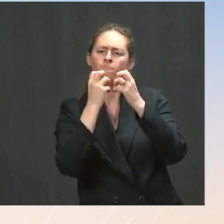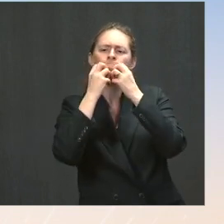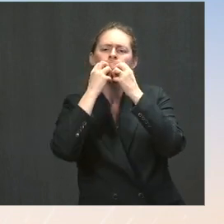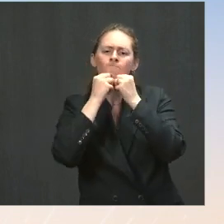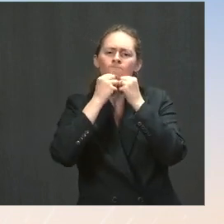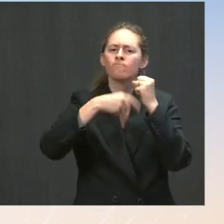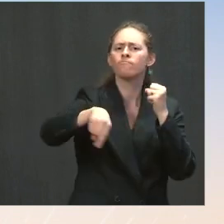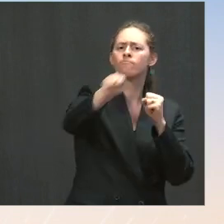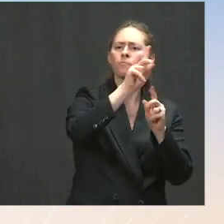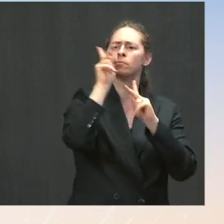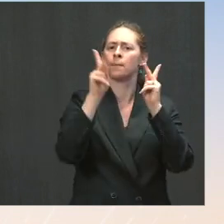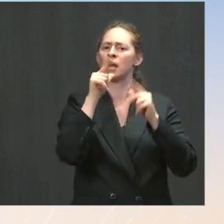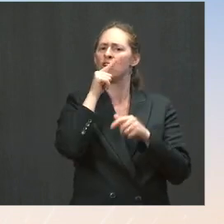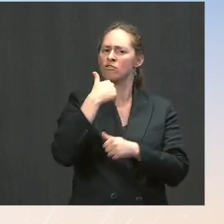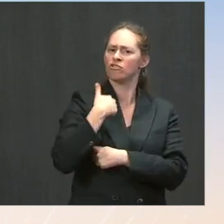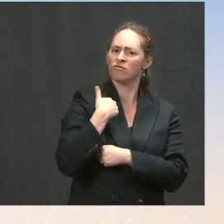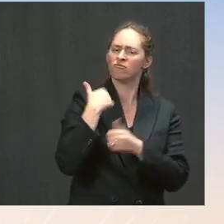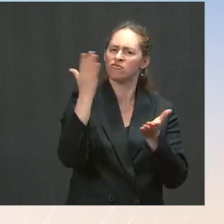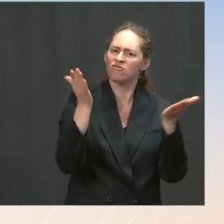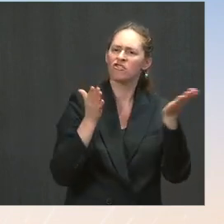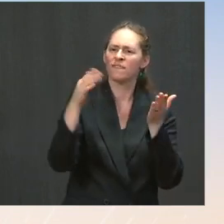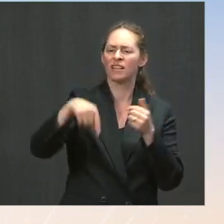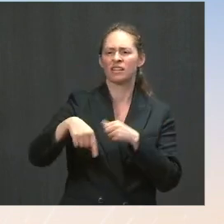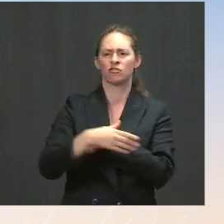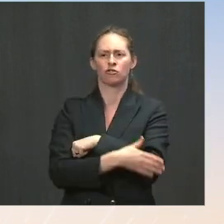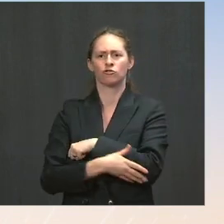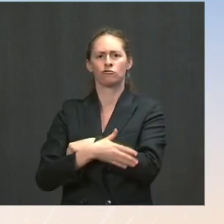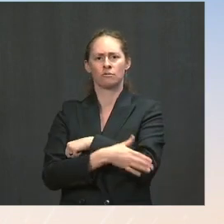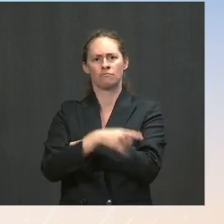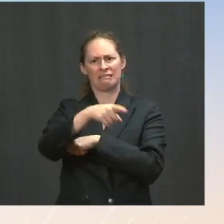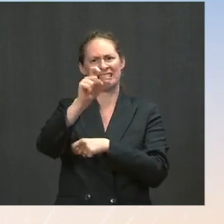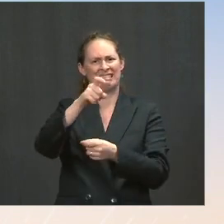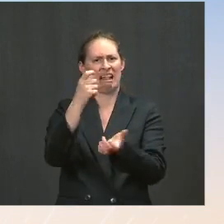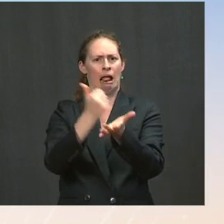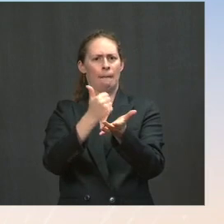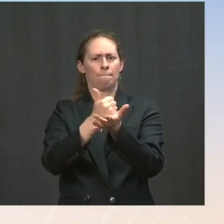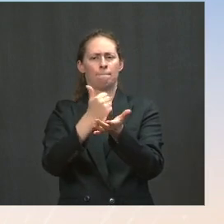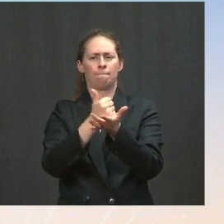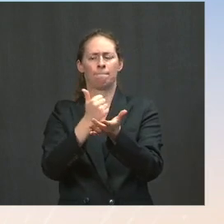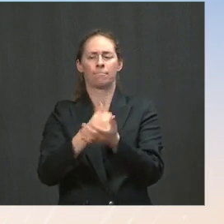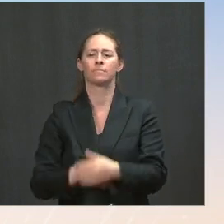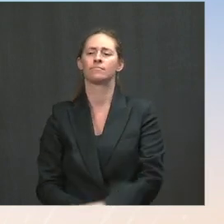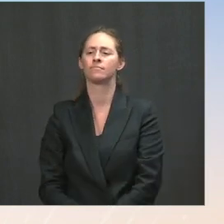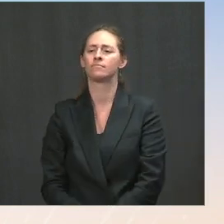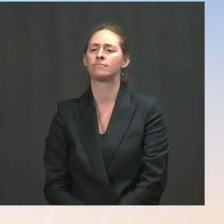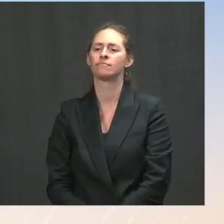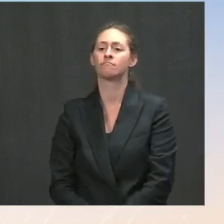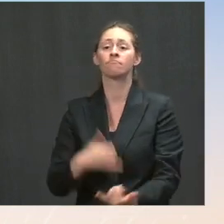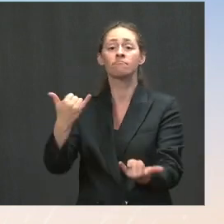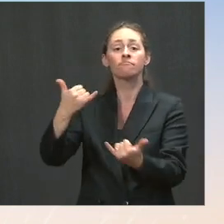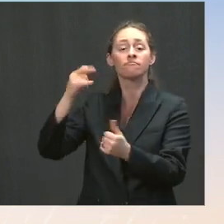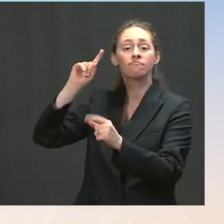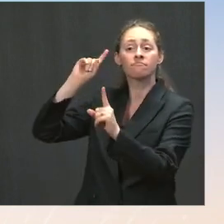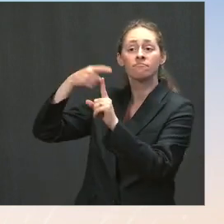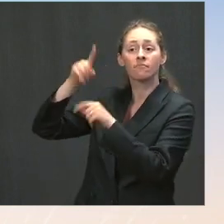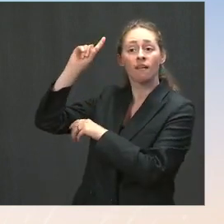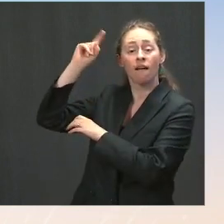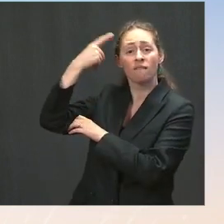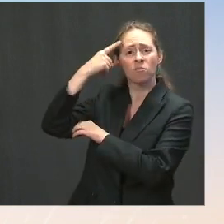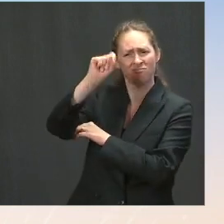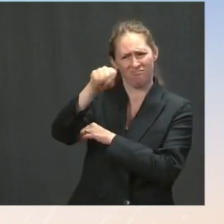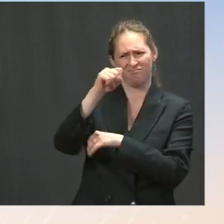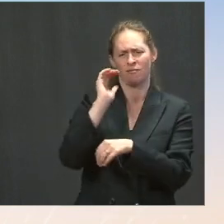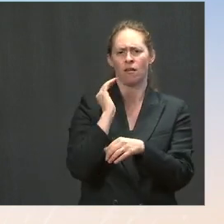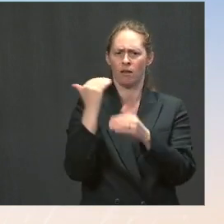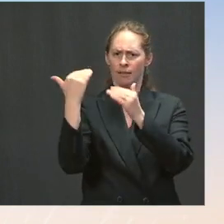women who seek health services at the VA. I will also say, as a big employer, the federal government, it is also our responsibility to continue to look at ways